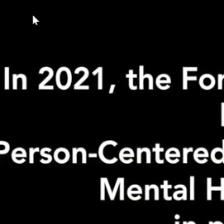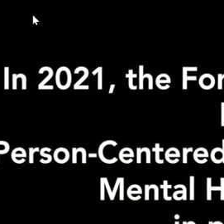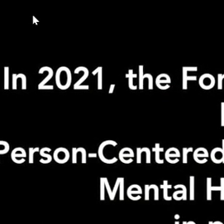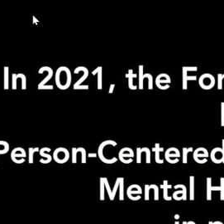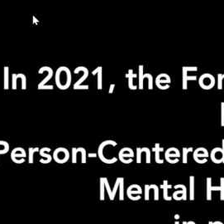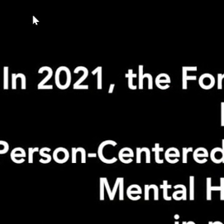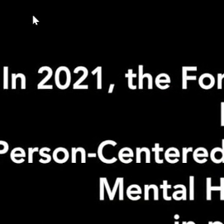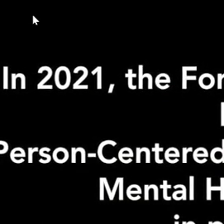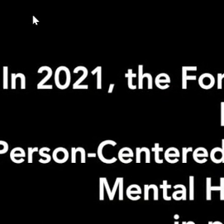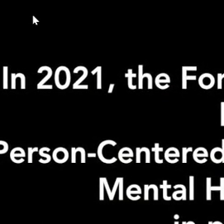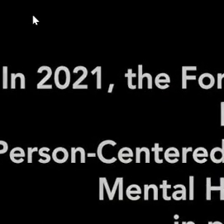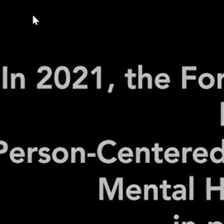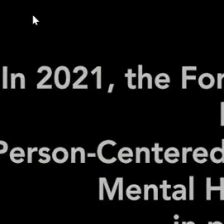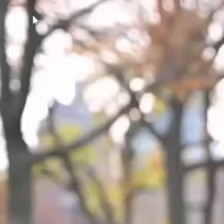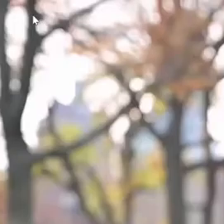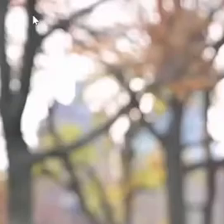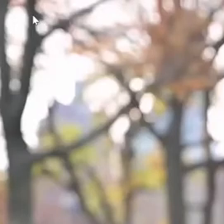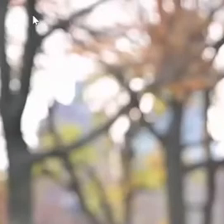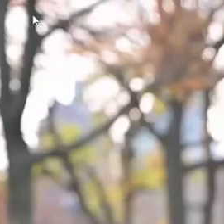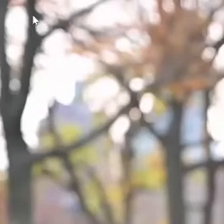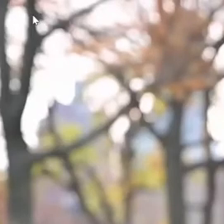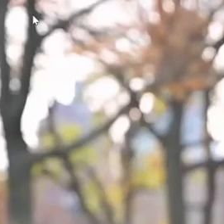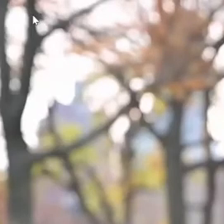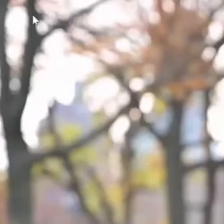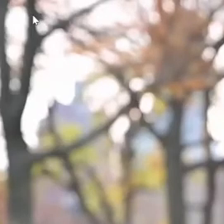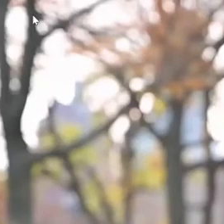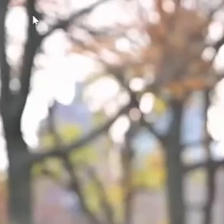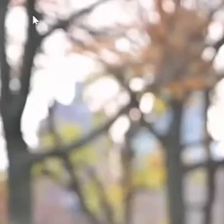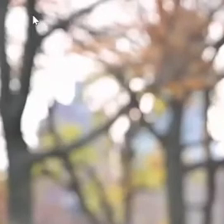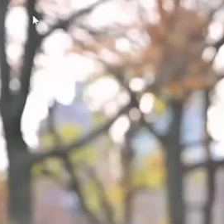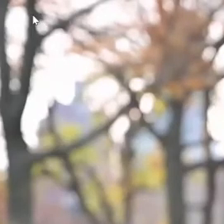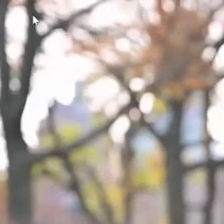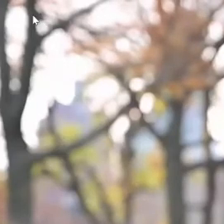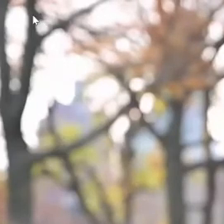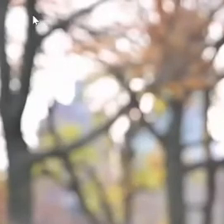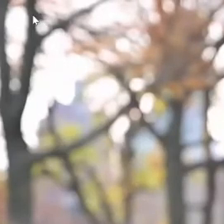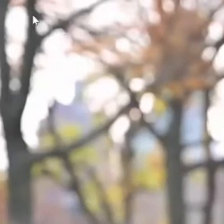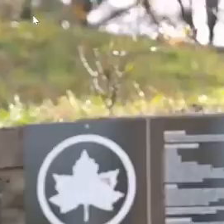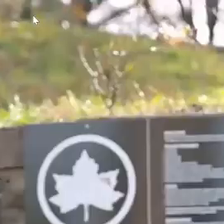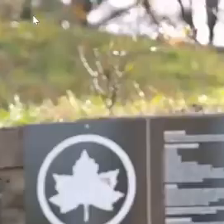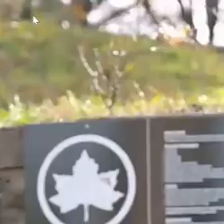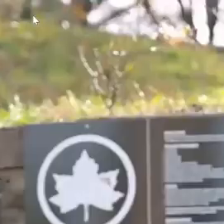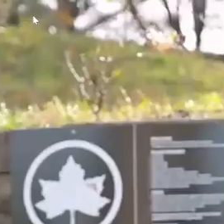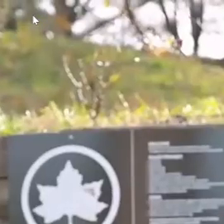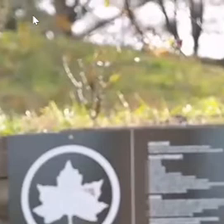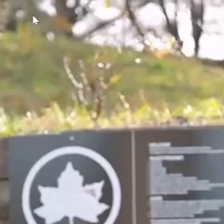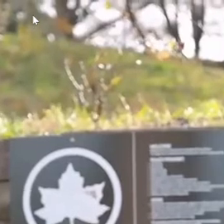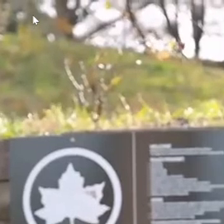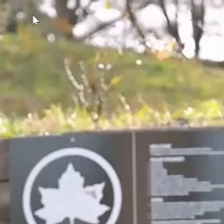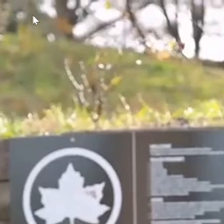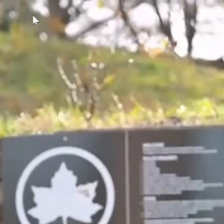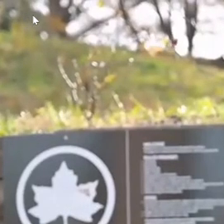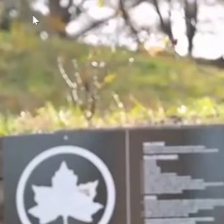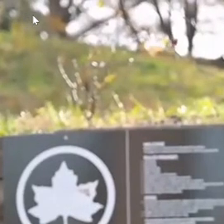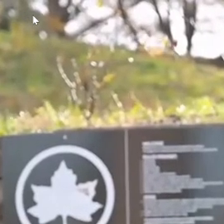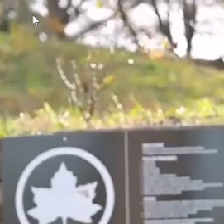If you say this what you want, I can make it happen. When I see them passing through, they're like, hi, and I'm like, hey. And I seen a guy that I work with,